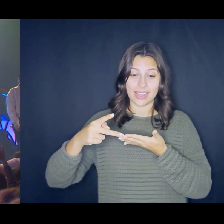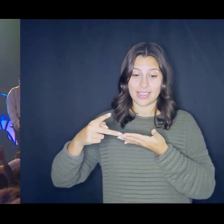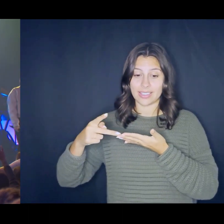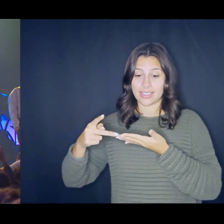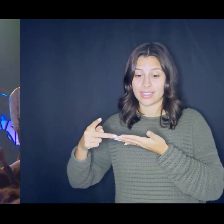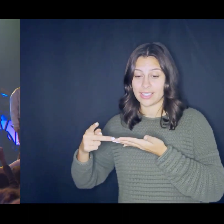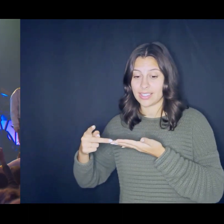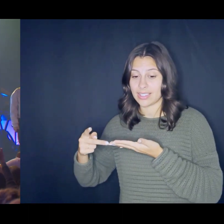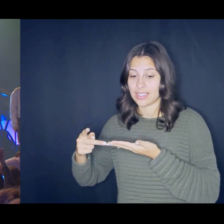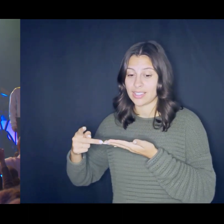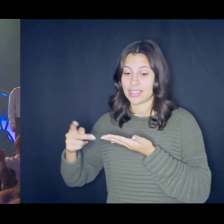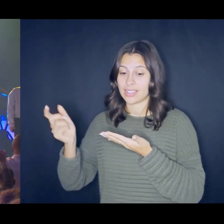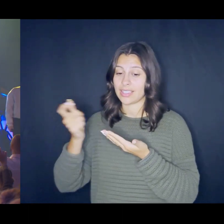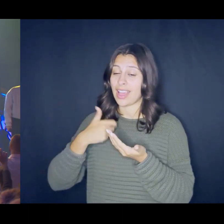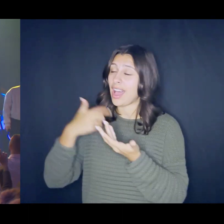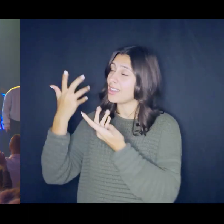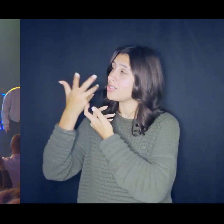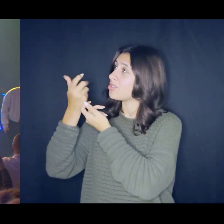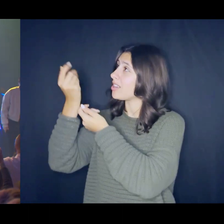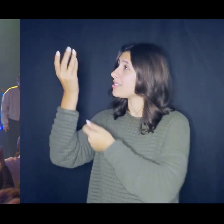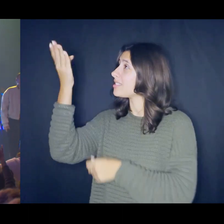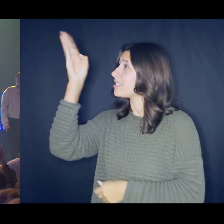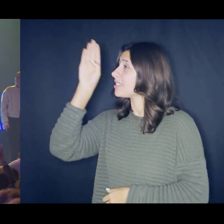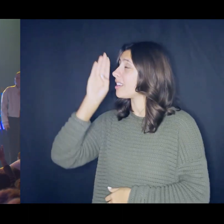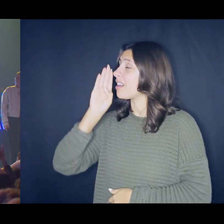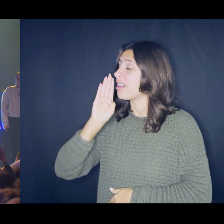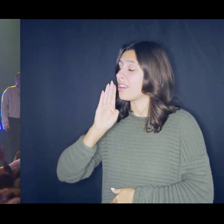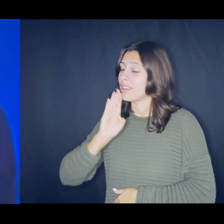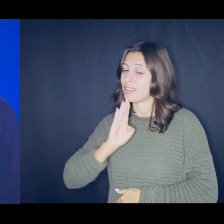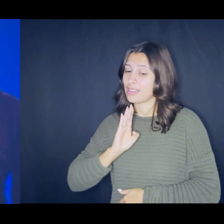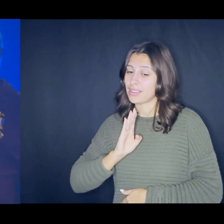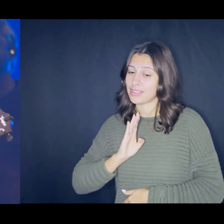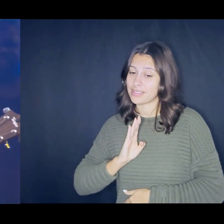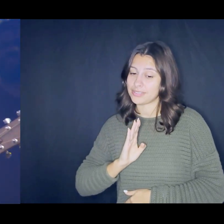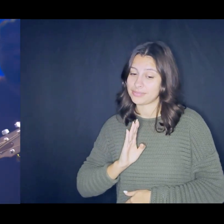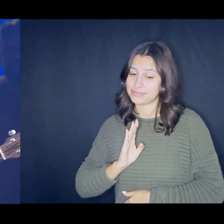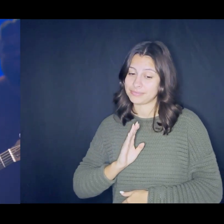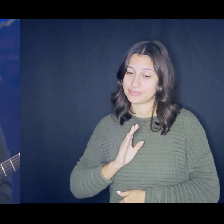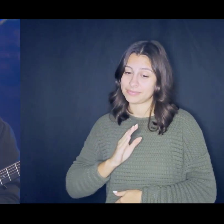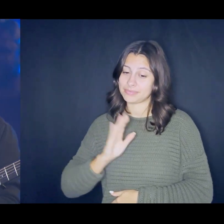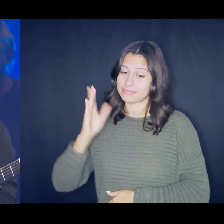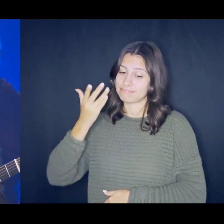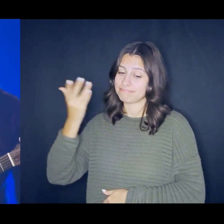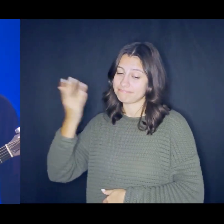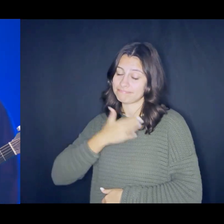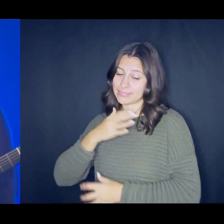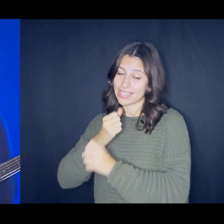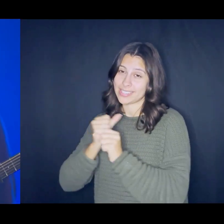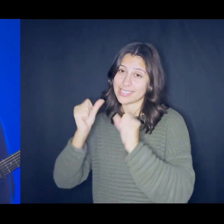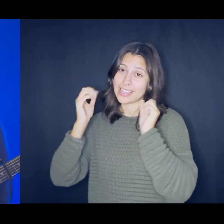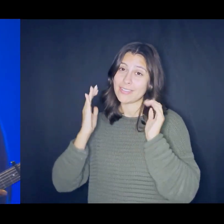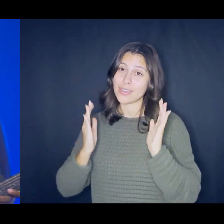just one last time. Say, I trust in God. He's my